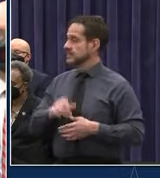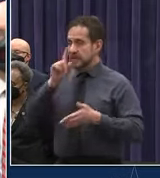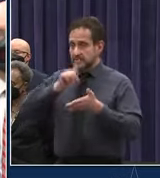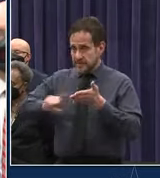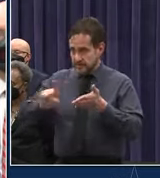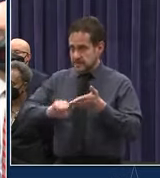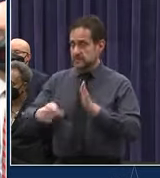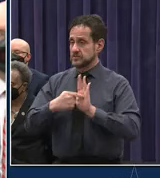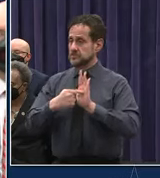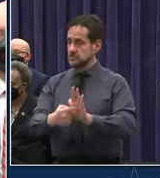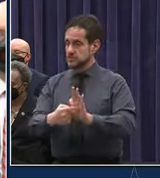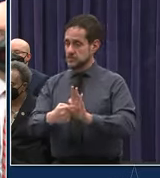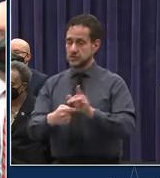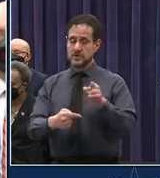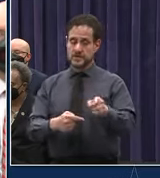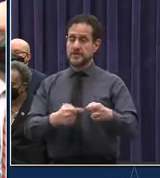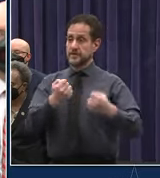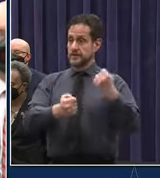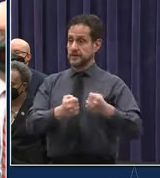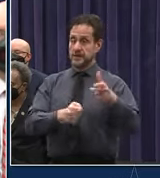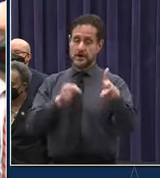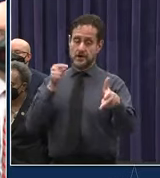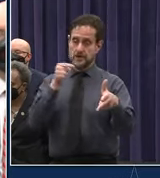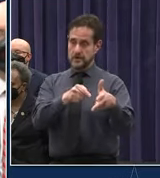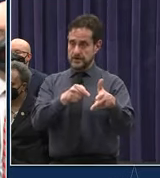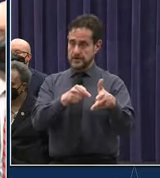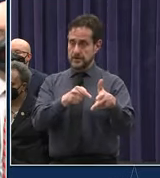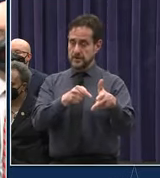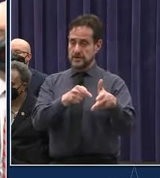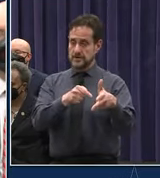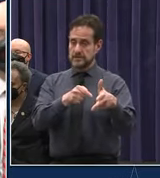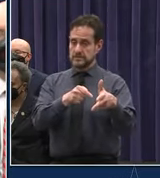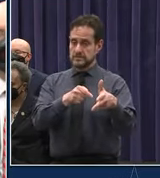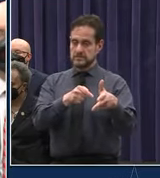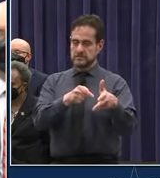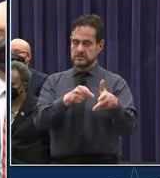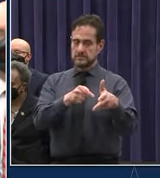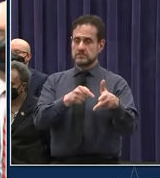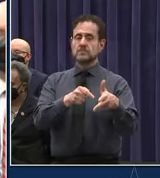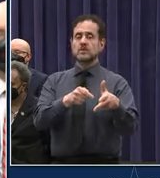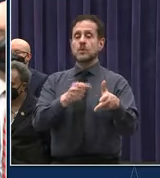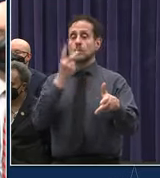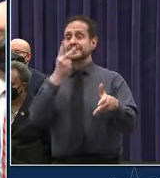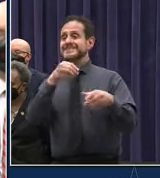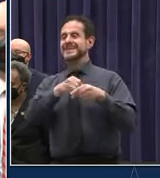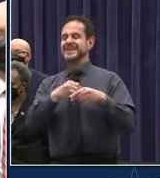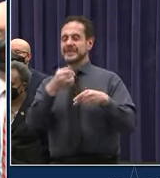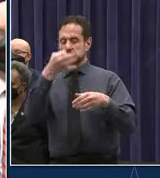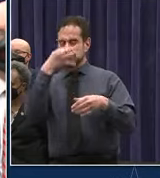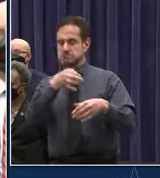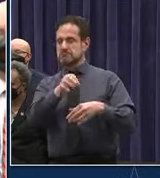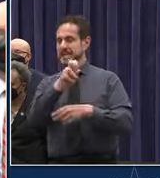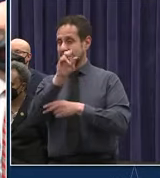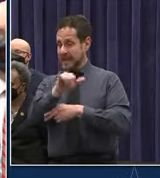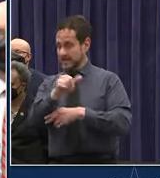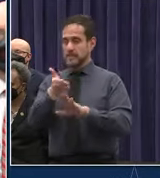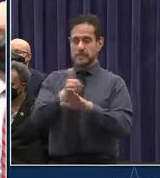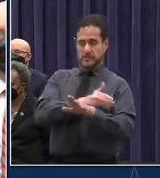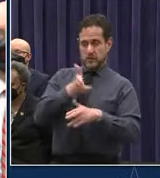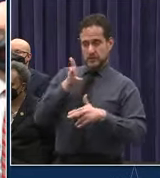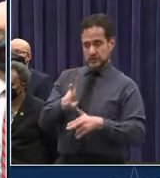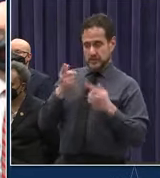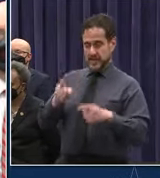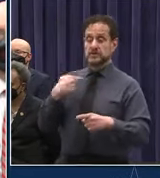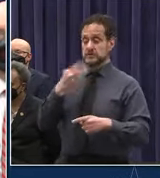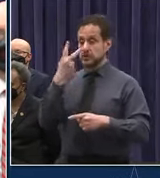further revealed this vehicle, the same vehicle, pulled into a nearby alley before the shooting. So we tracked video pre